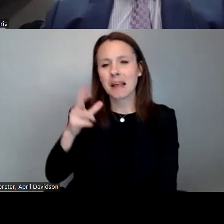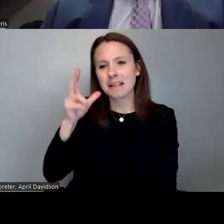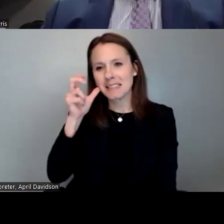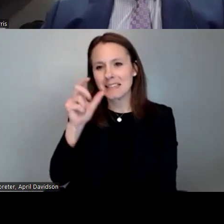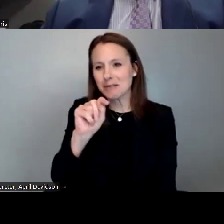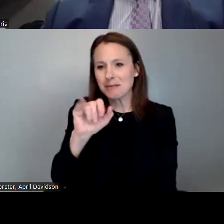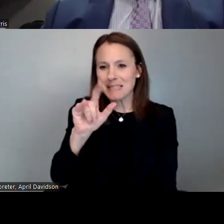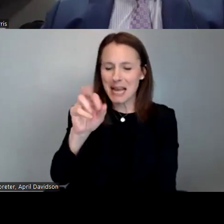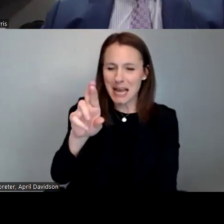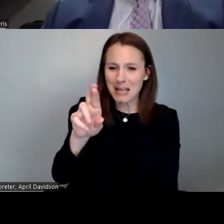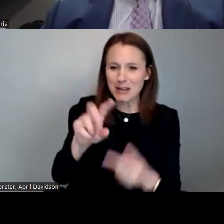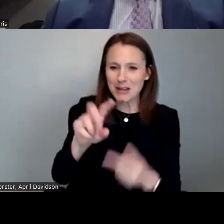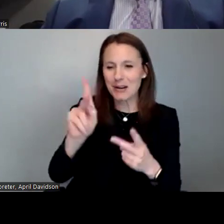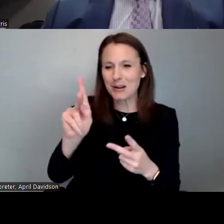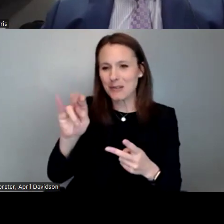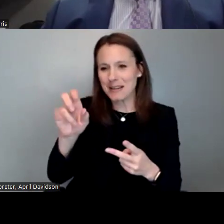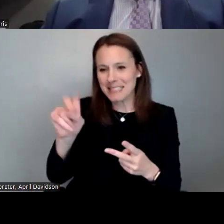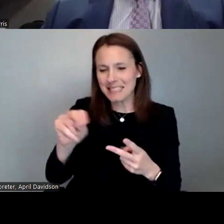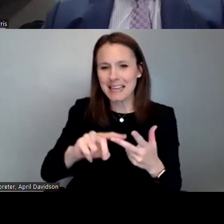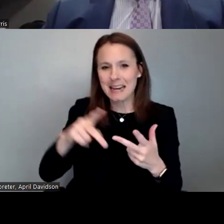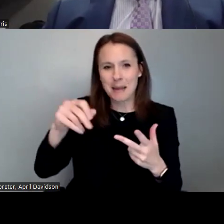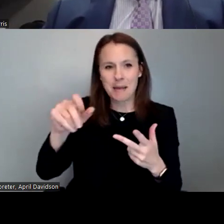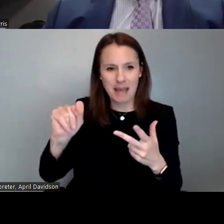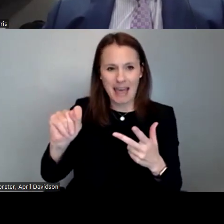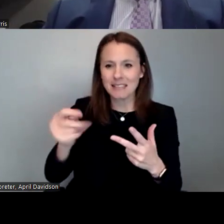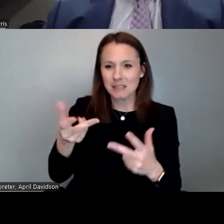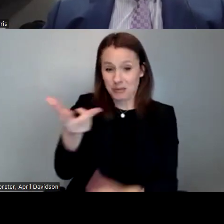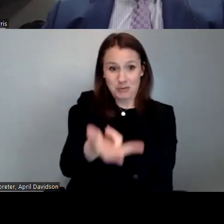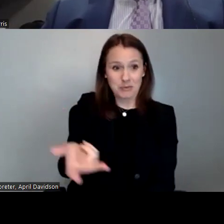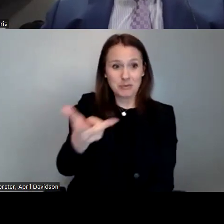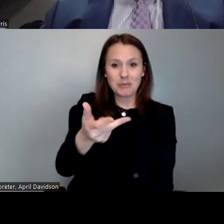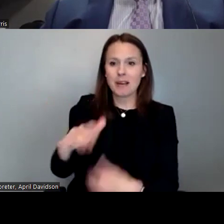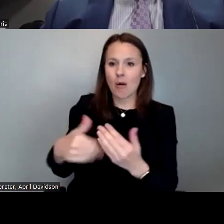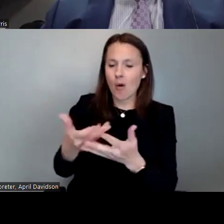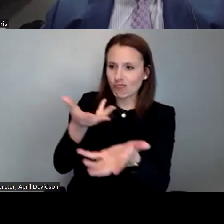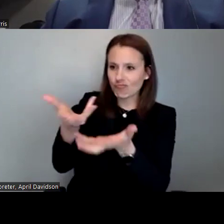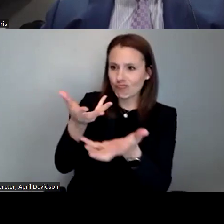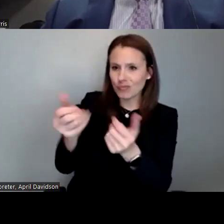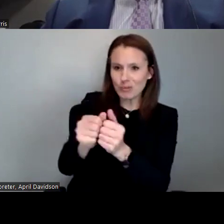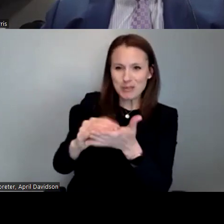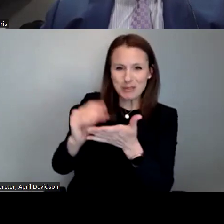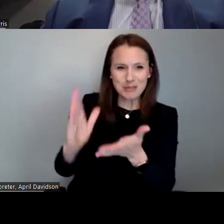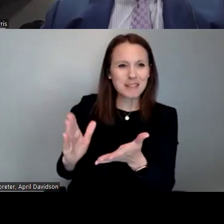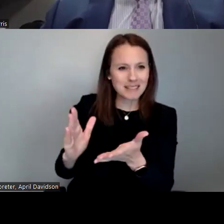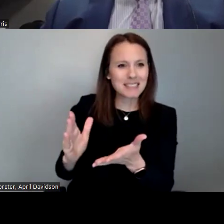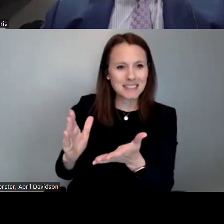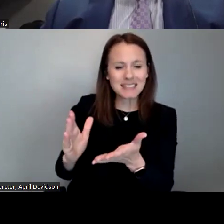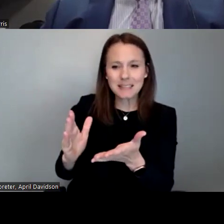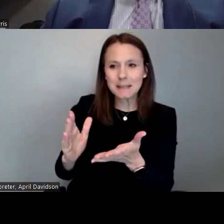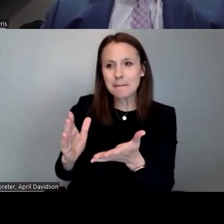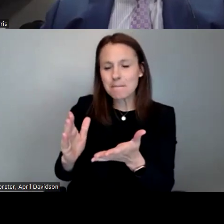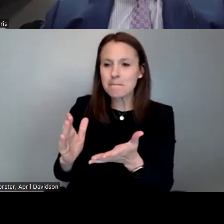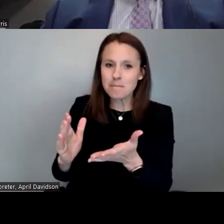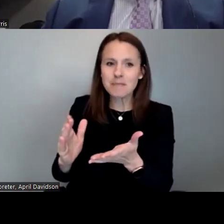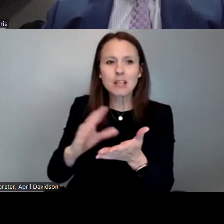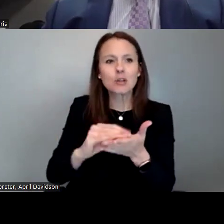Tyler and Kristen and Pat, who all deal with students, and you know, students